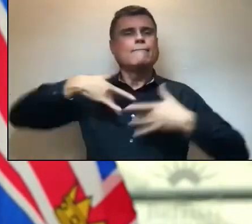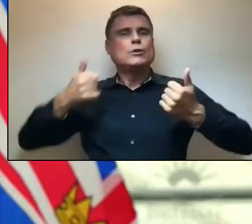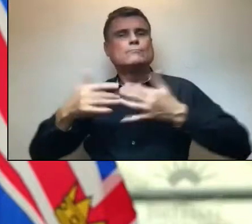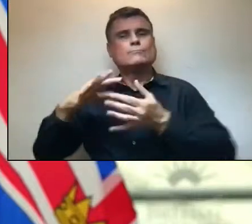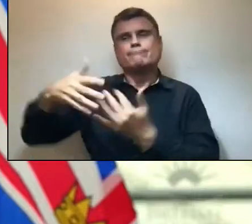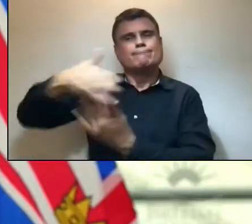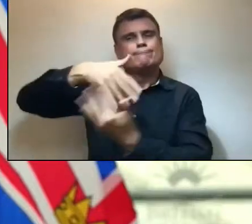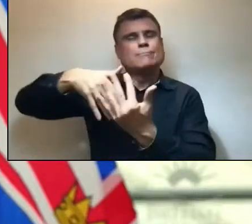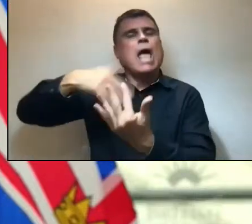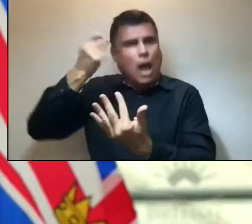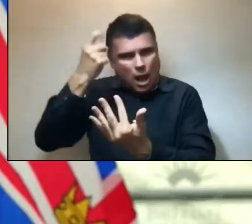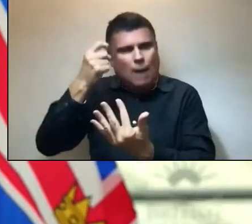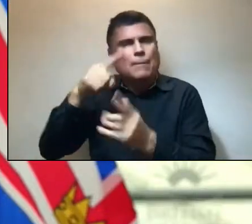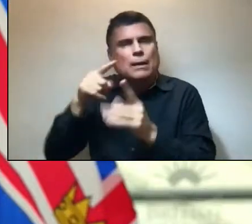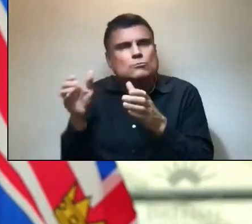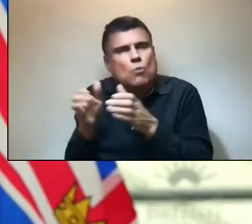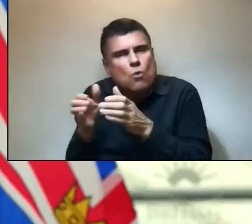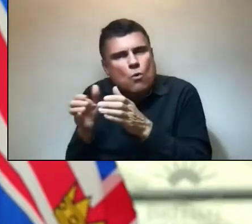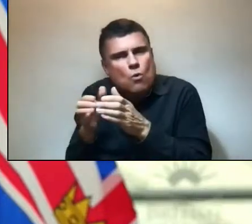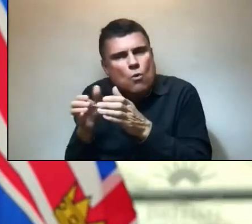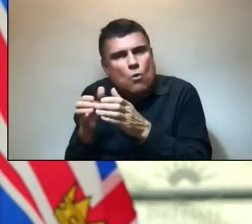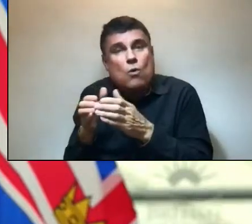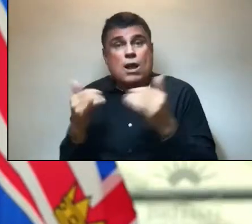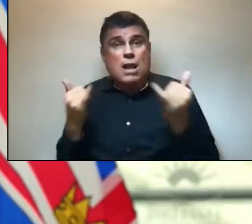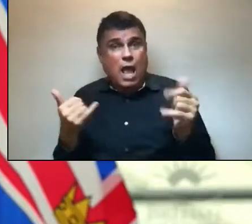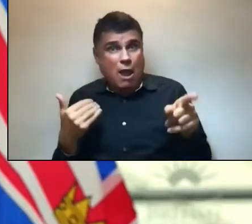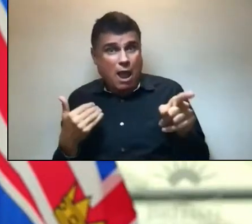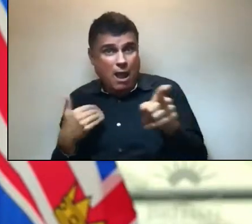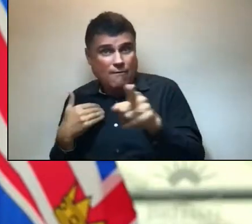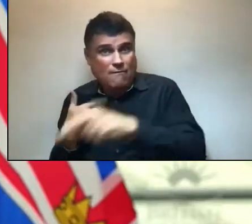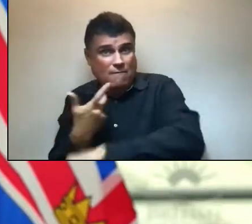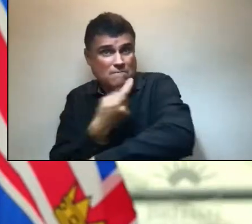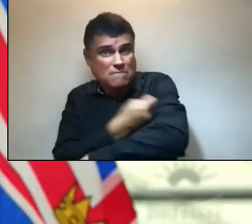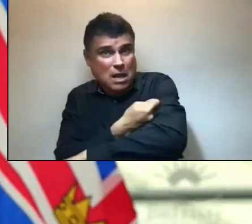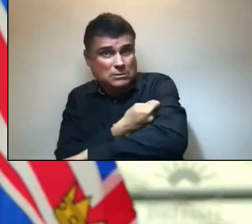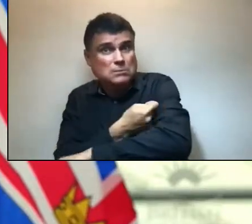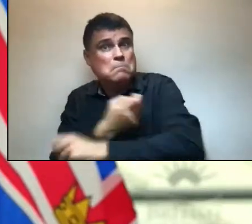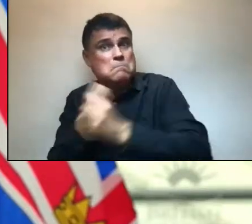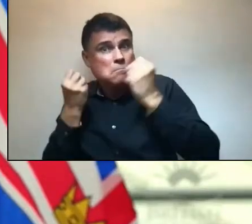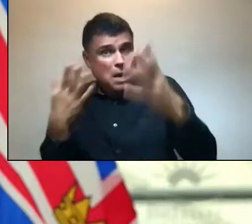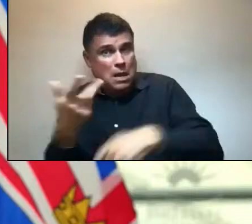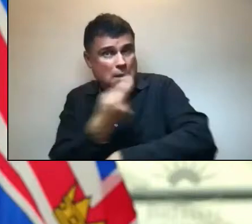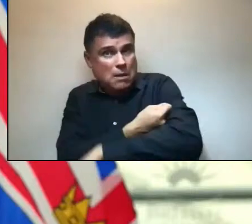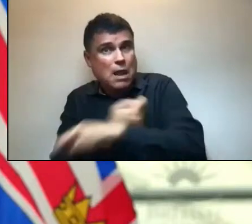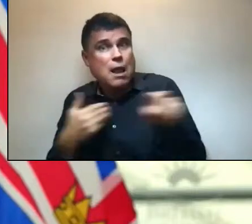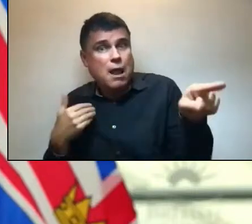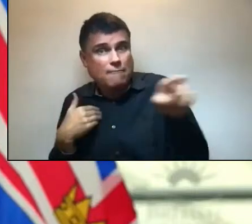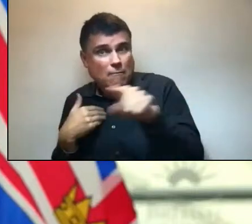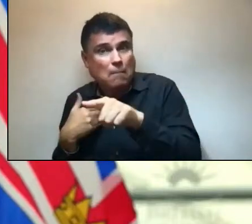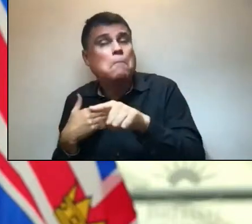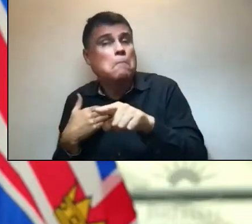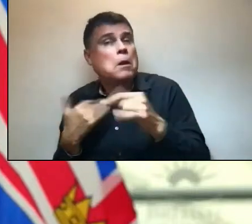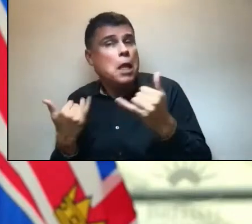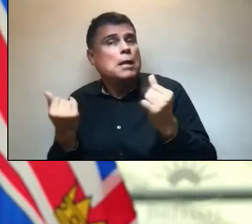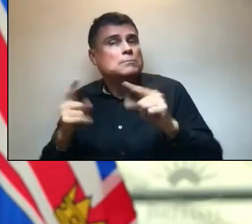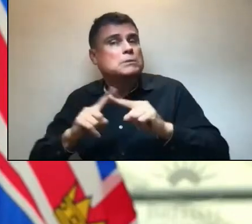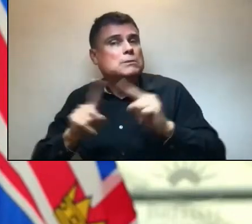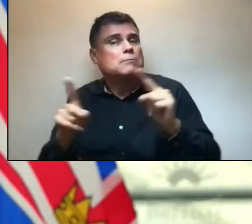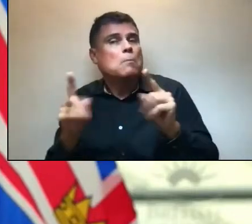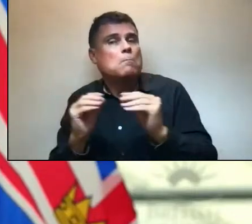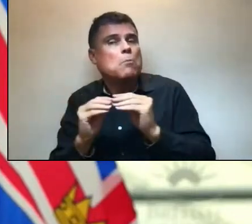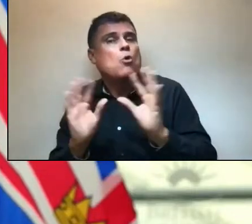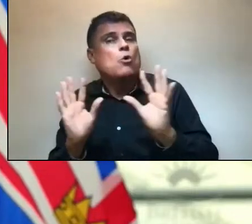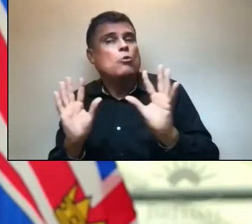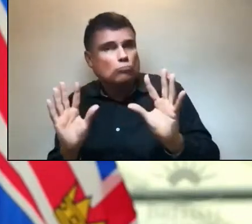in a different place. We have high rates of vaccination. We're moving up our booster dose program. We're protecting